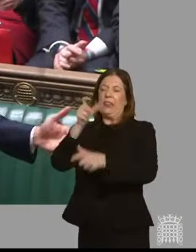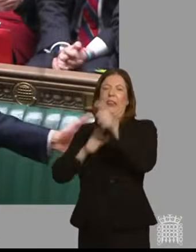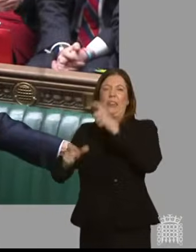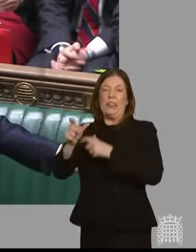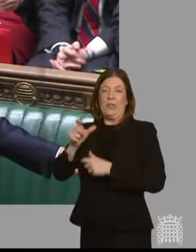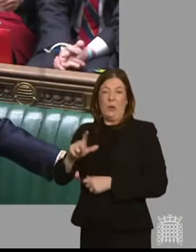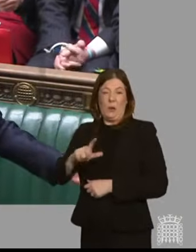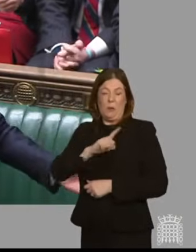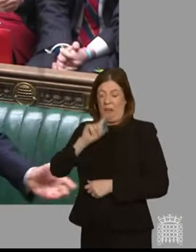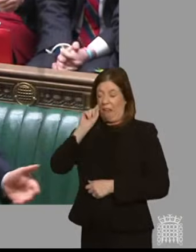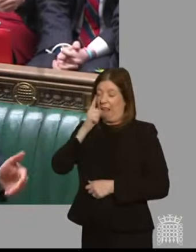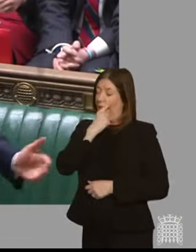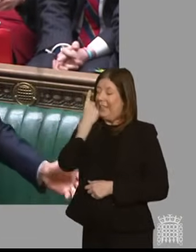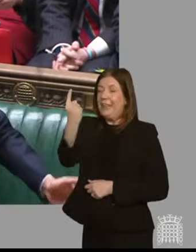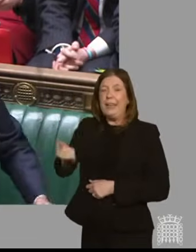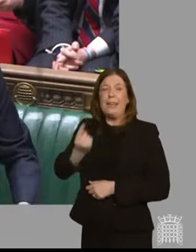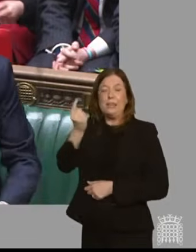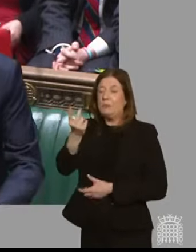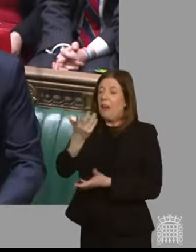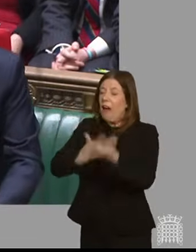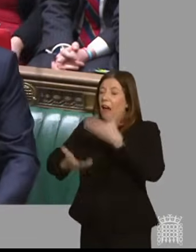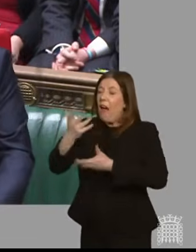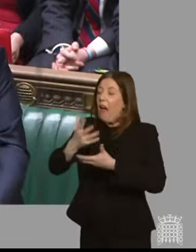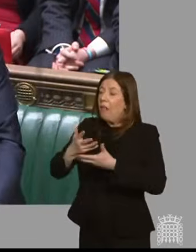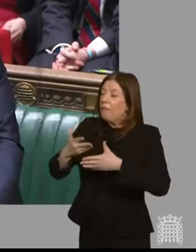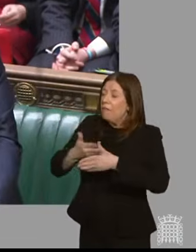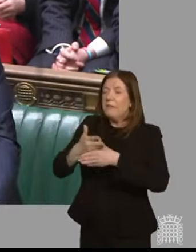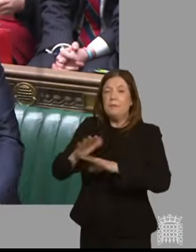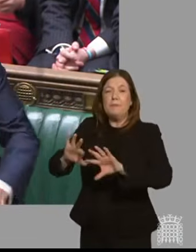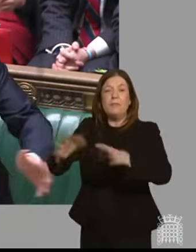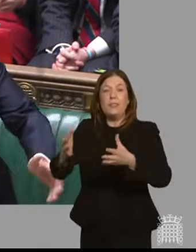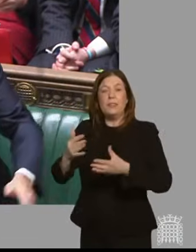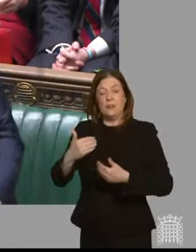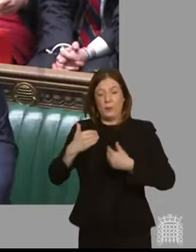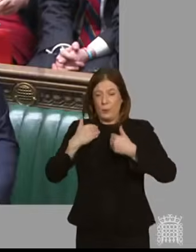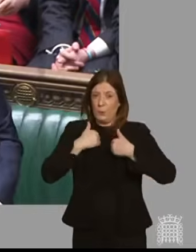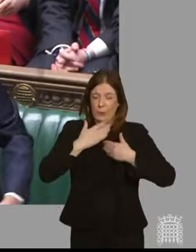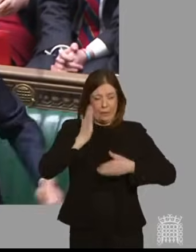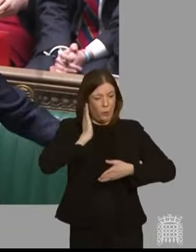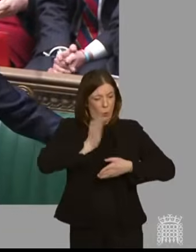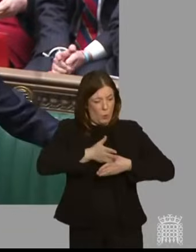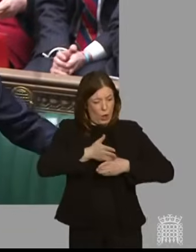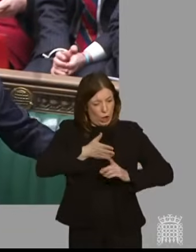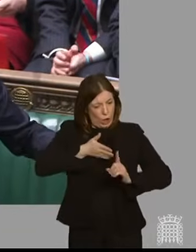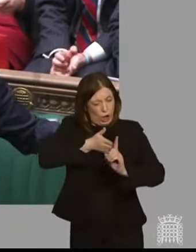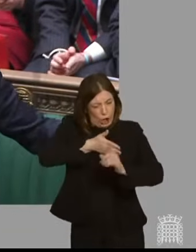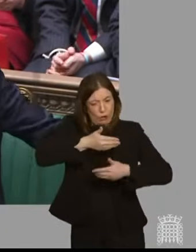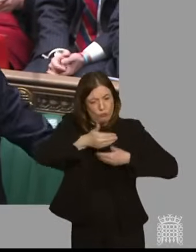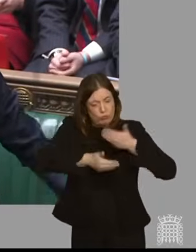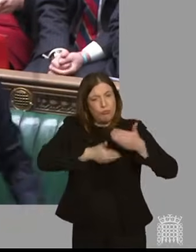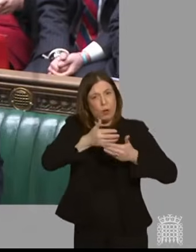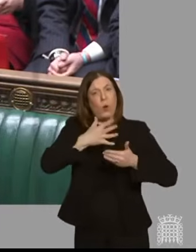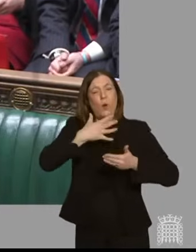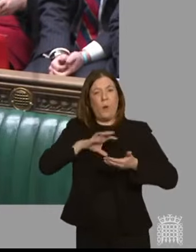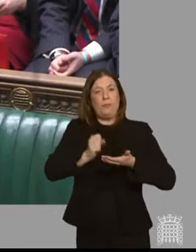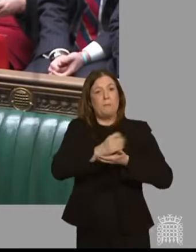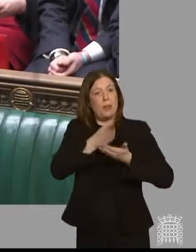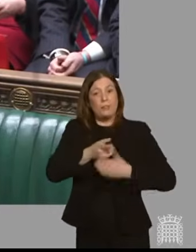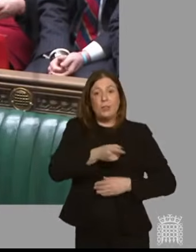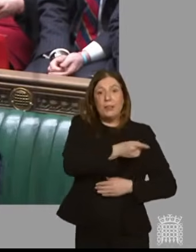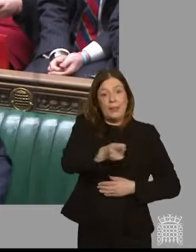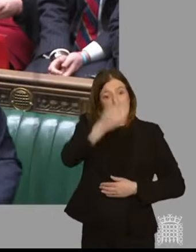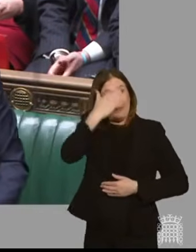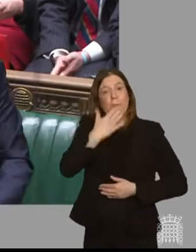do. What we're getting on with, Mr. Speaker, is delivering on the people's priorities. The number of small boats down by a third,